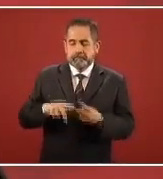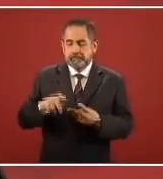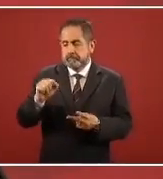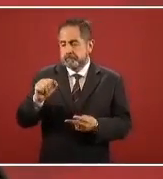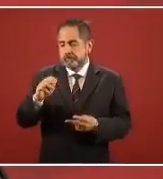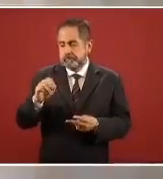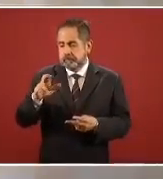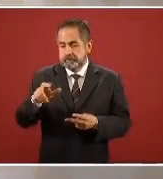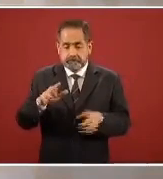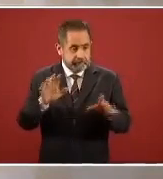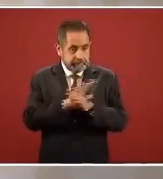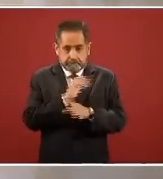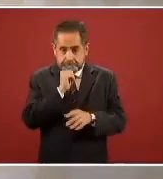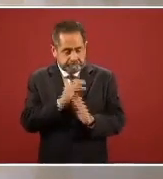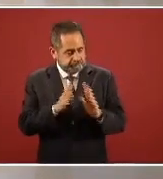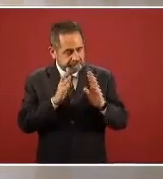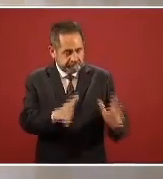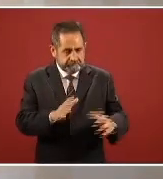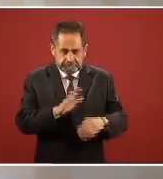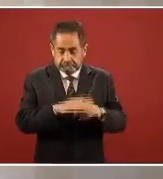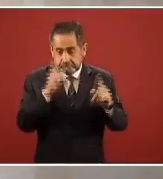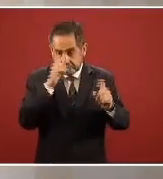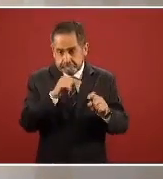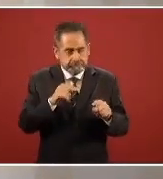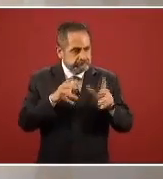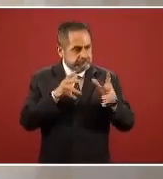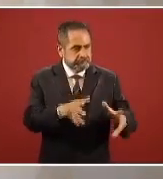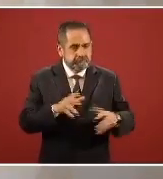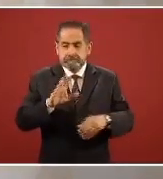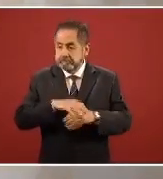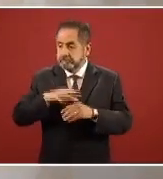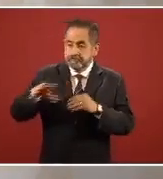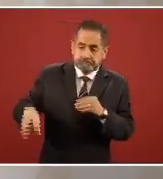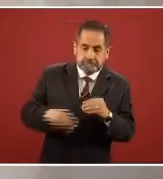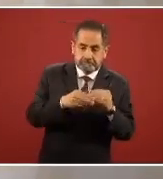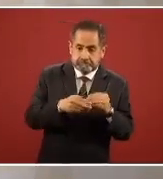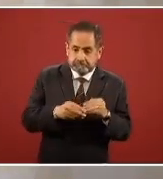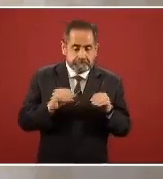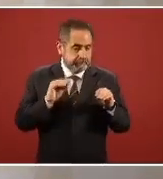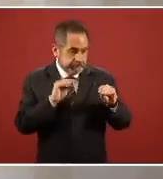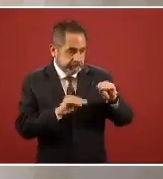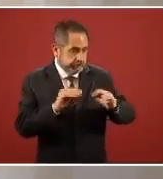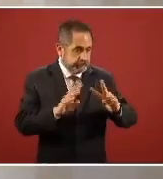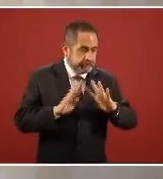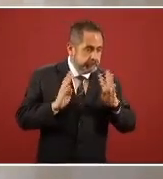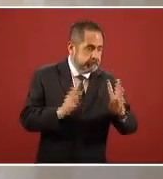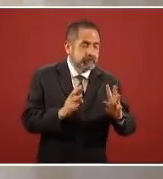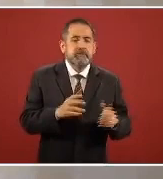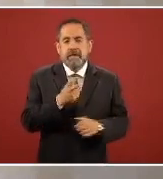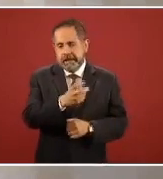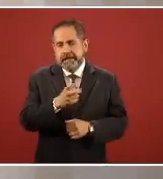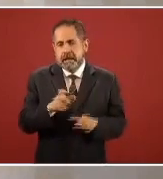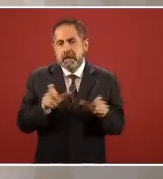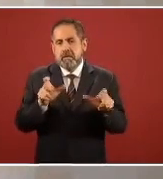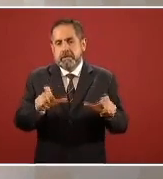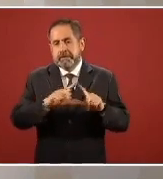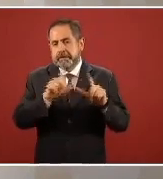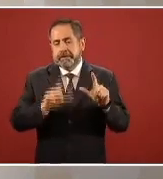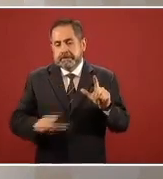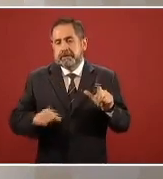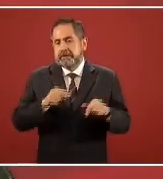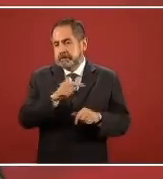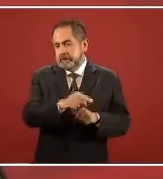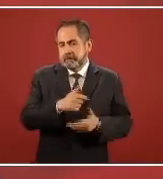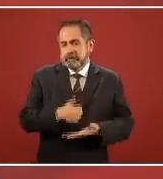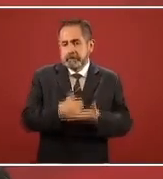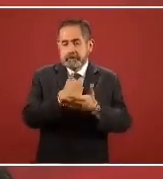tres estados, en esas áreas complicadas, sino adicional a lo que teníamos, se complementó con la Guardia y ahora